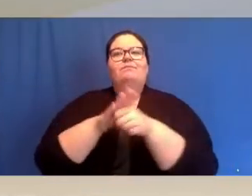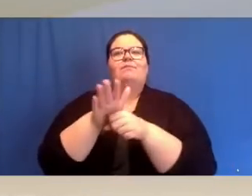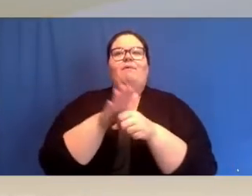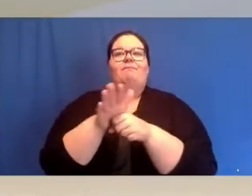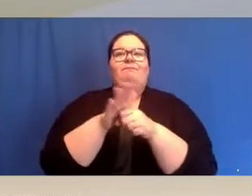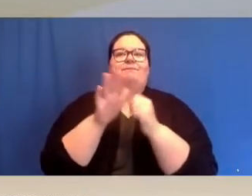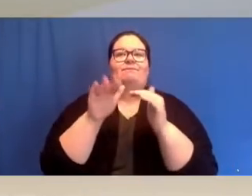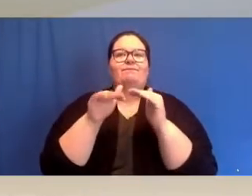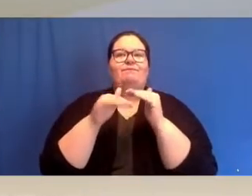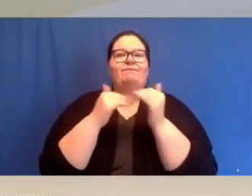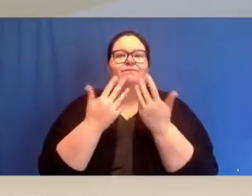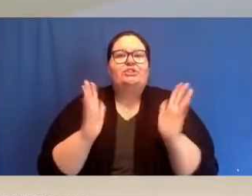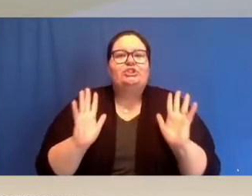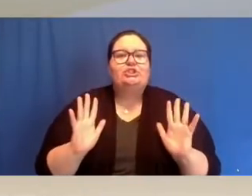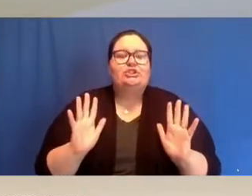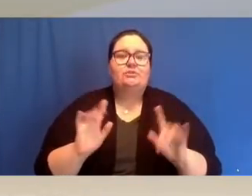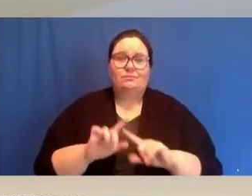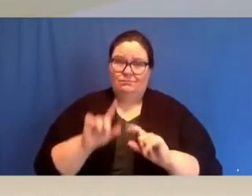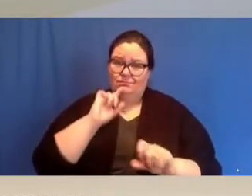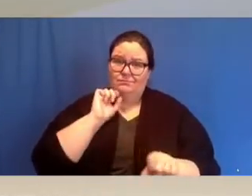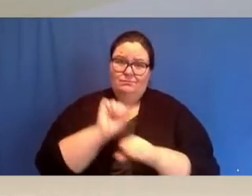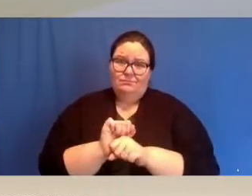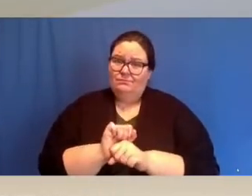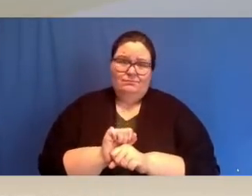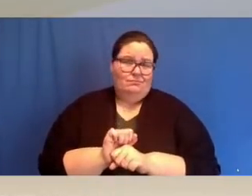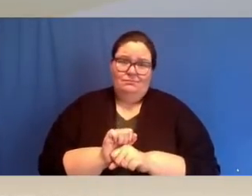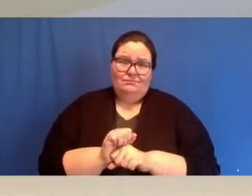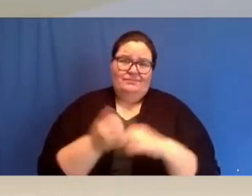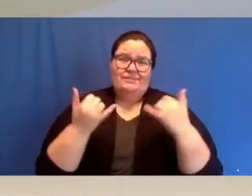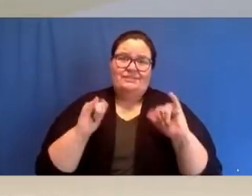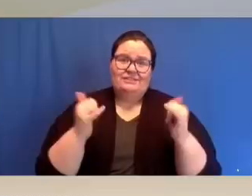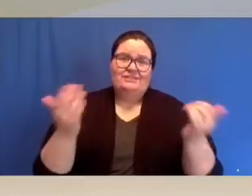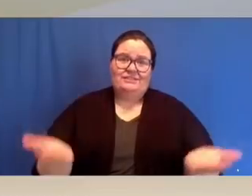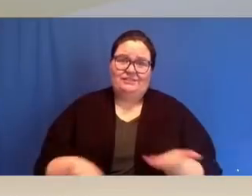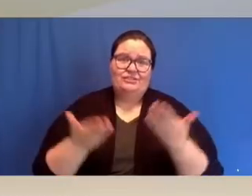it, but the reality is we aren't.